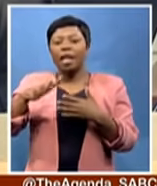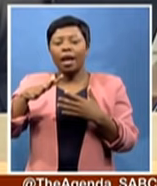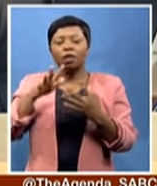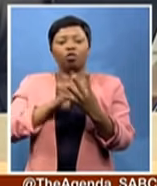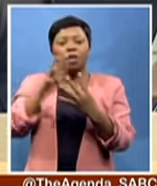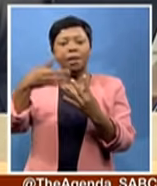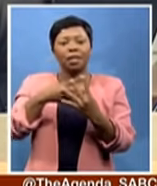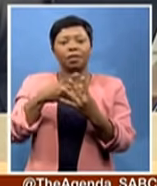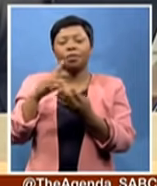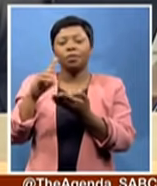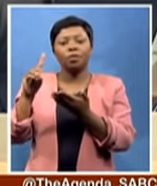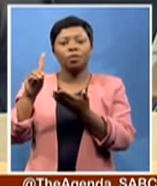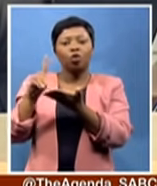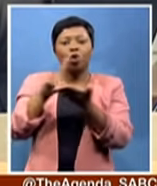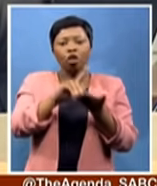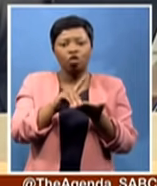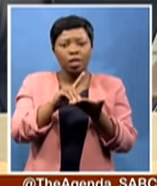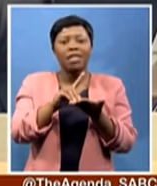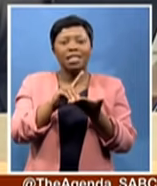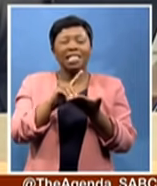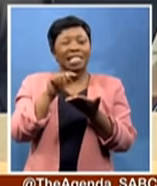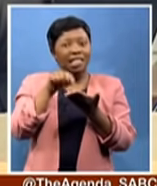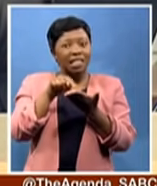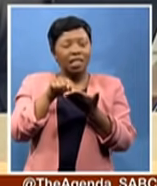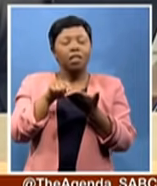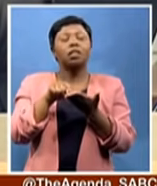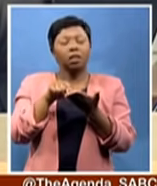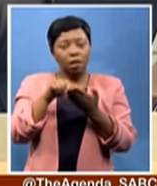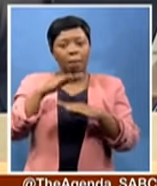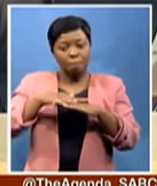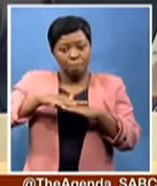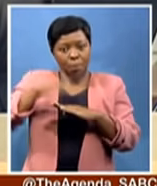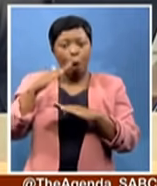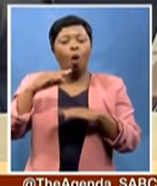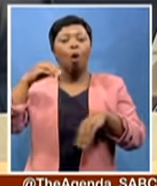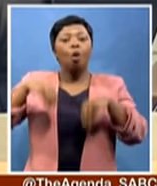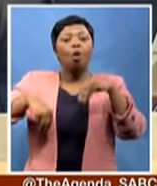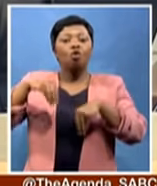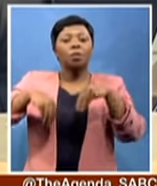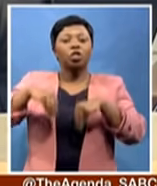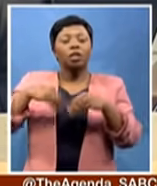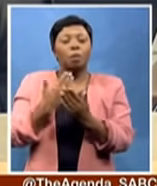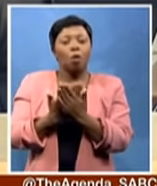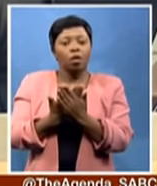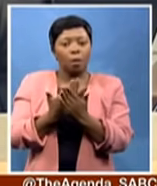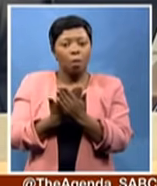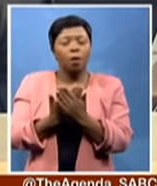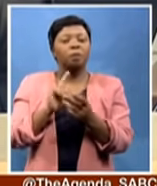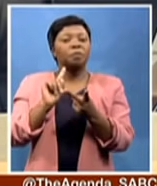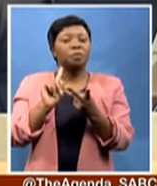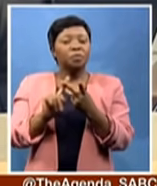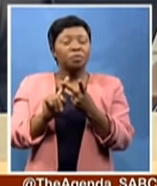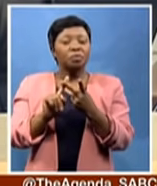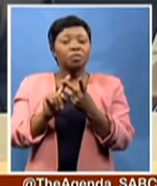the potential for corruption and the exercise of improper influence on political activity and